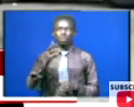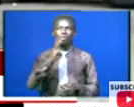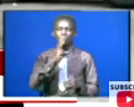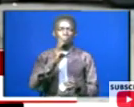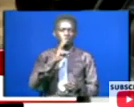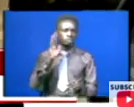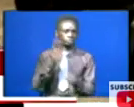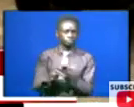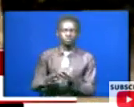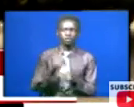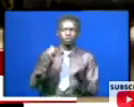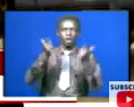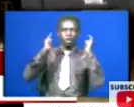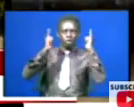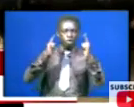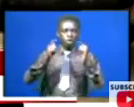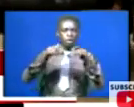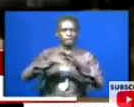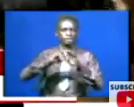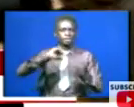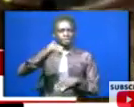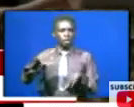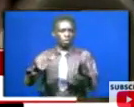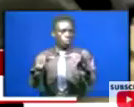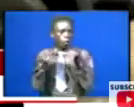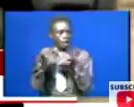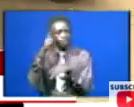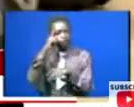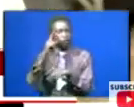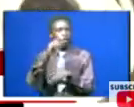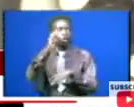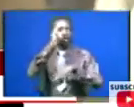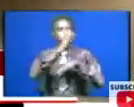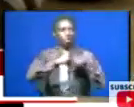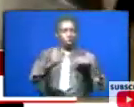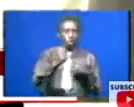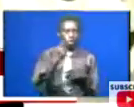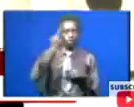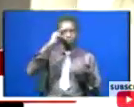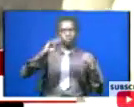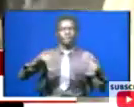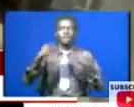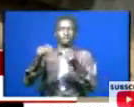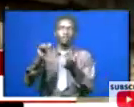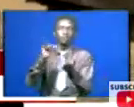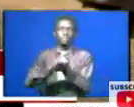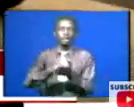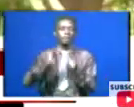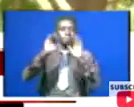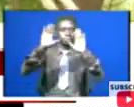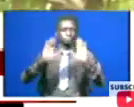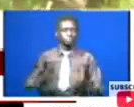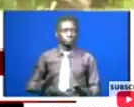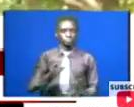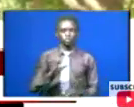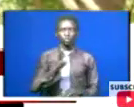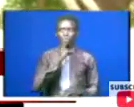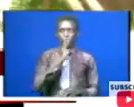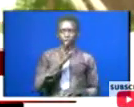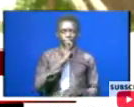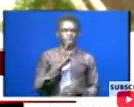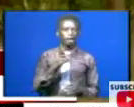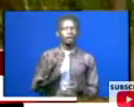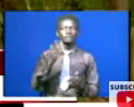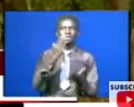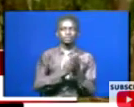the town, waiting for the call to deliver the precious commodity. Some drive into Moi Stadium to fill